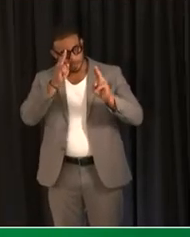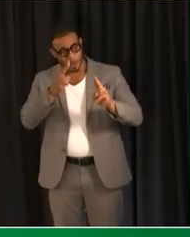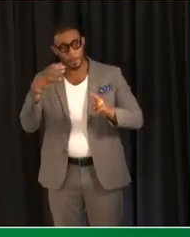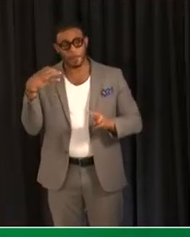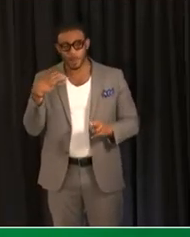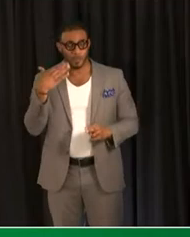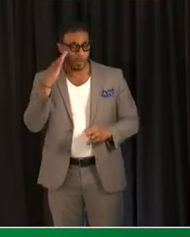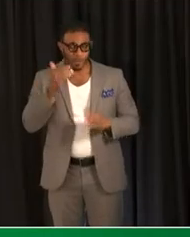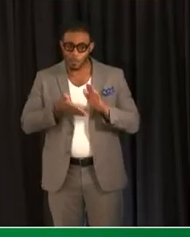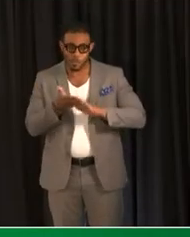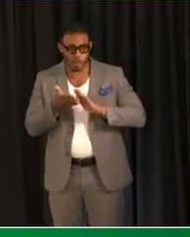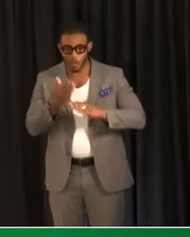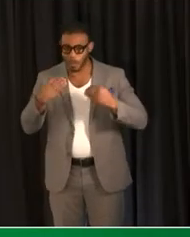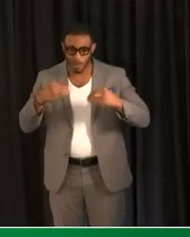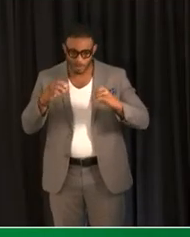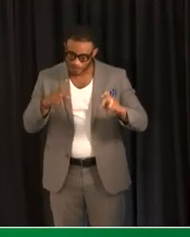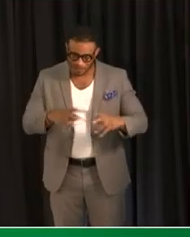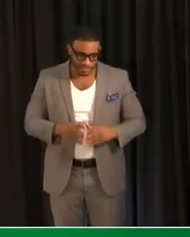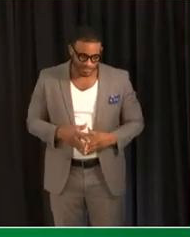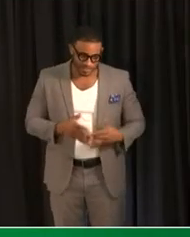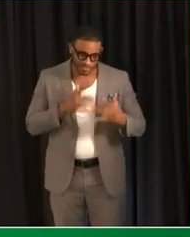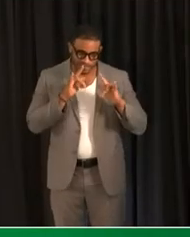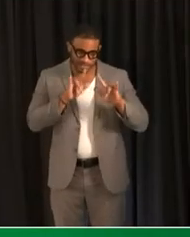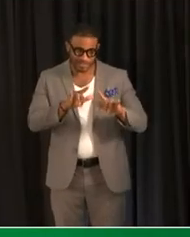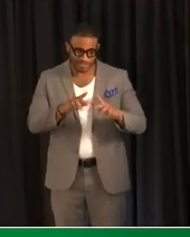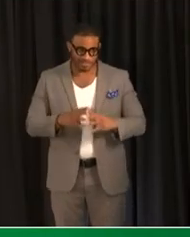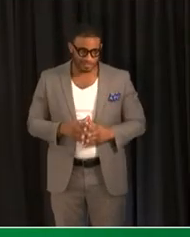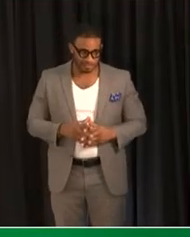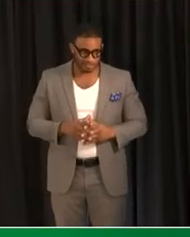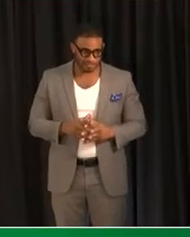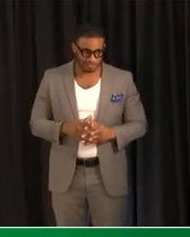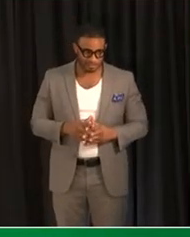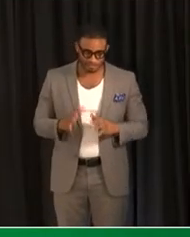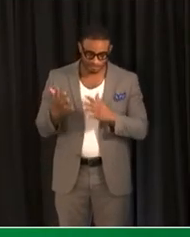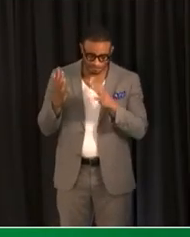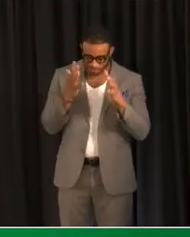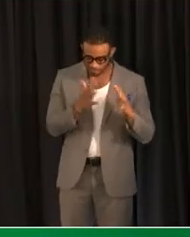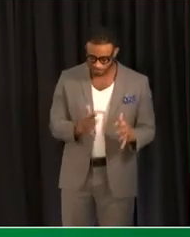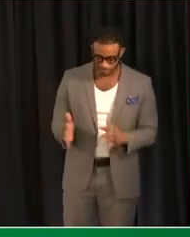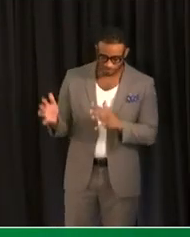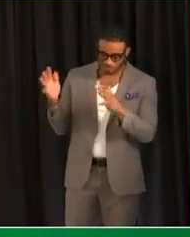because obviously we know who runs the market. It's Miriam.